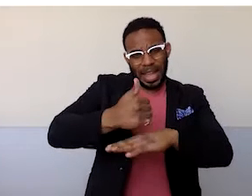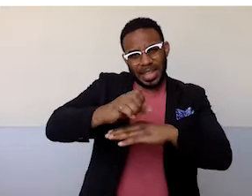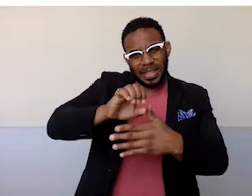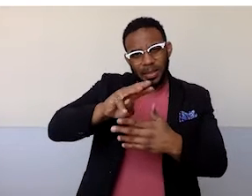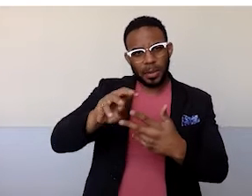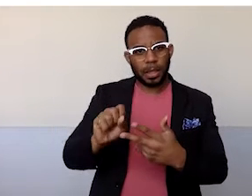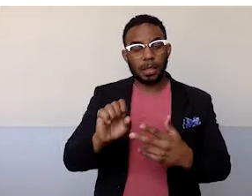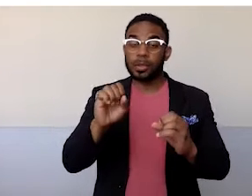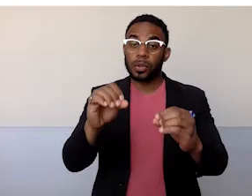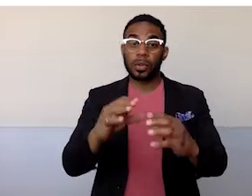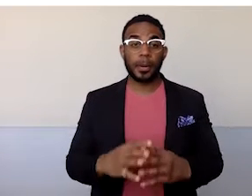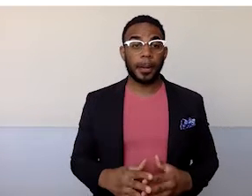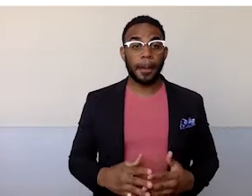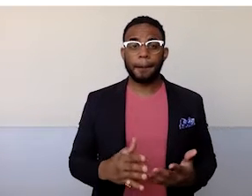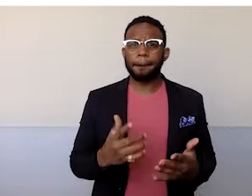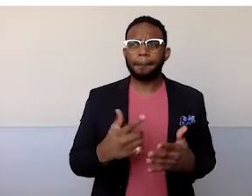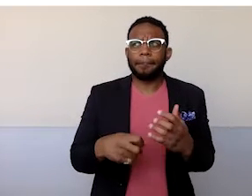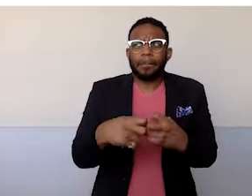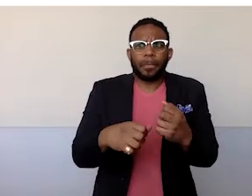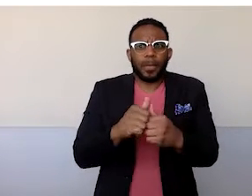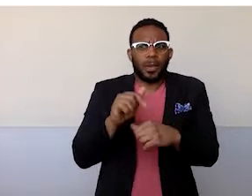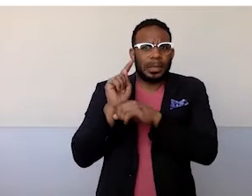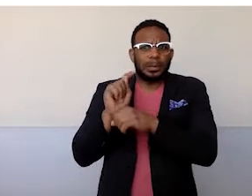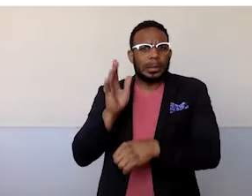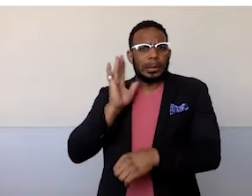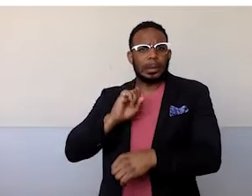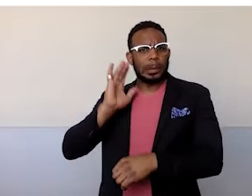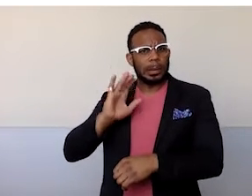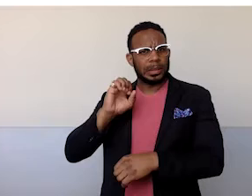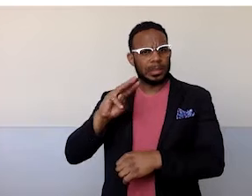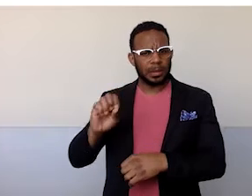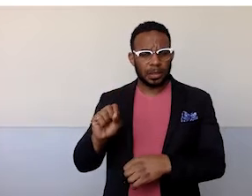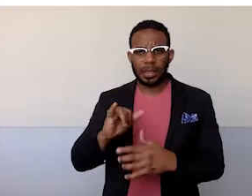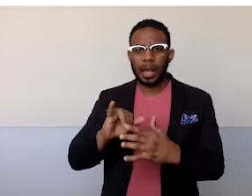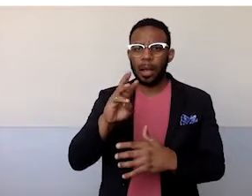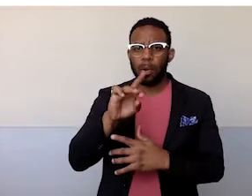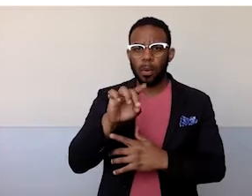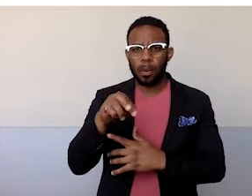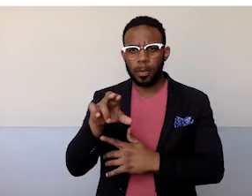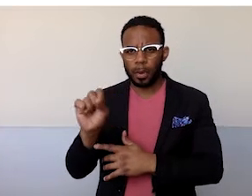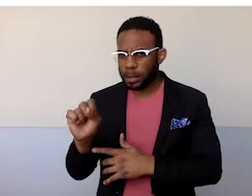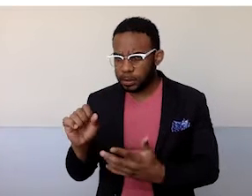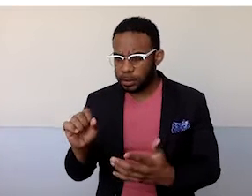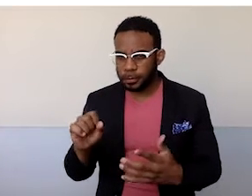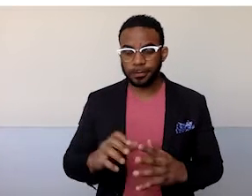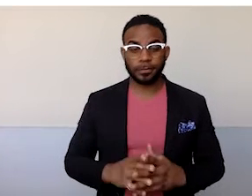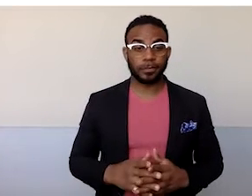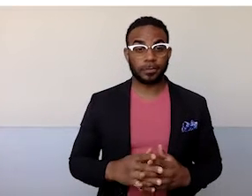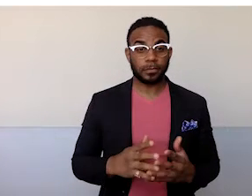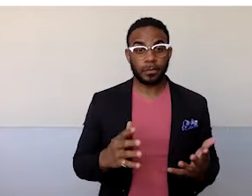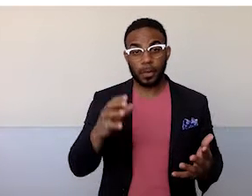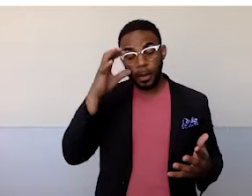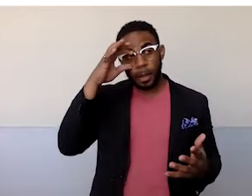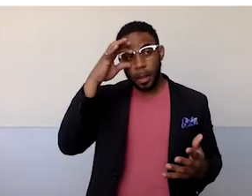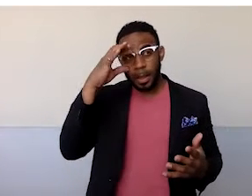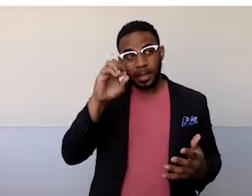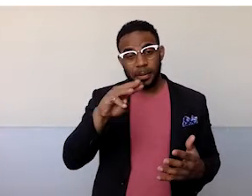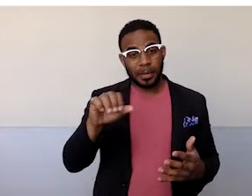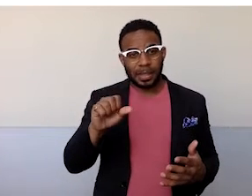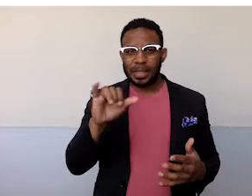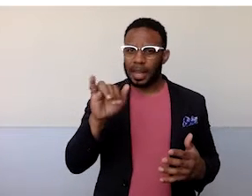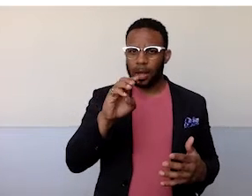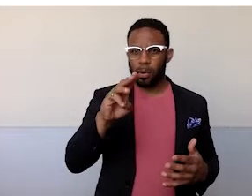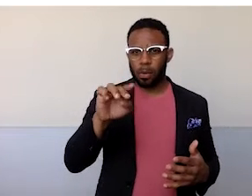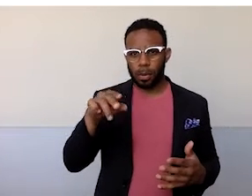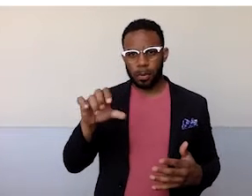so but then what's the problem of traditional CMS like WordPress? All right, so CMSs like WordPress